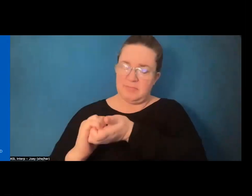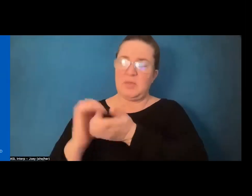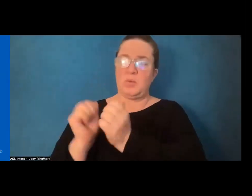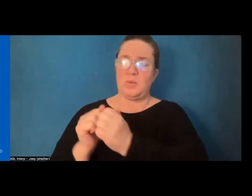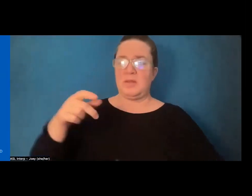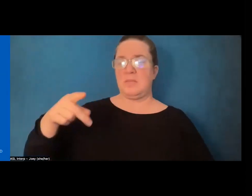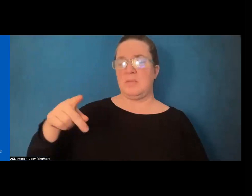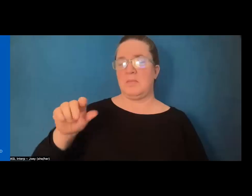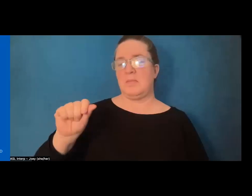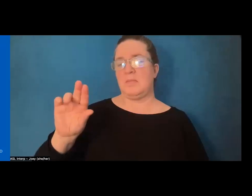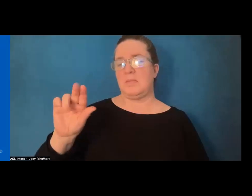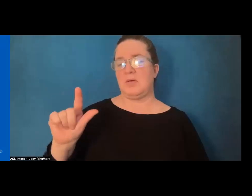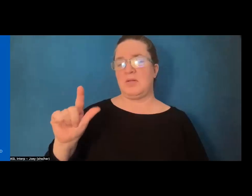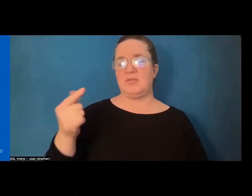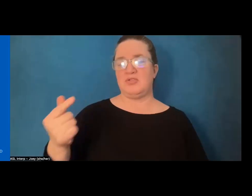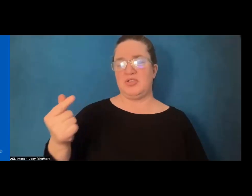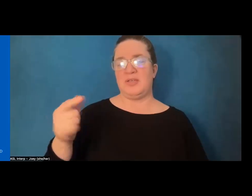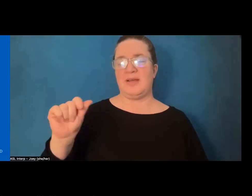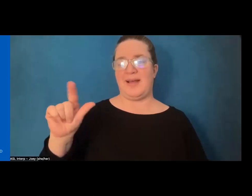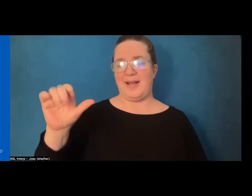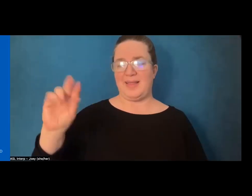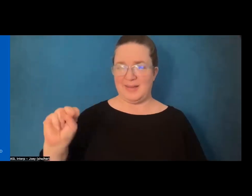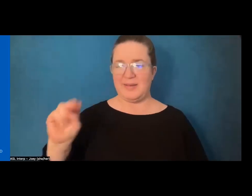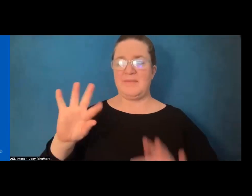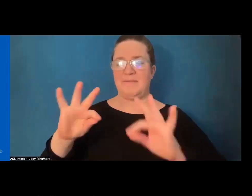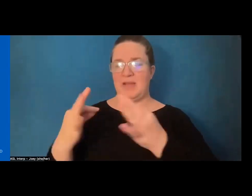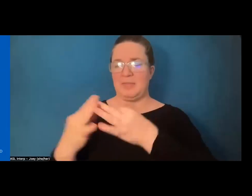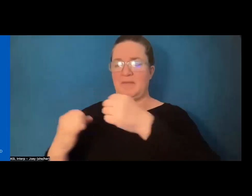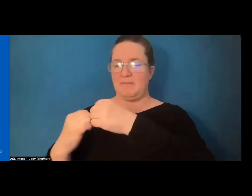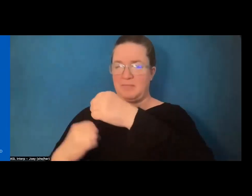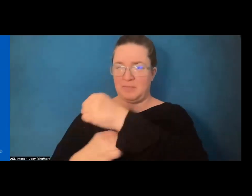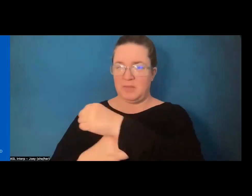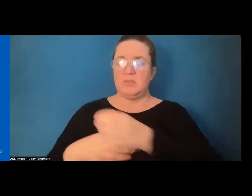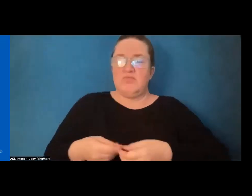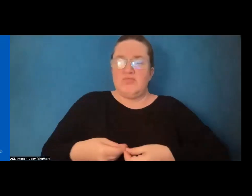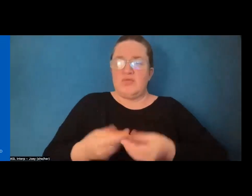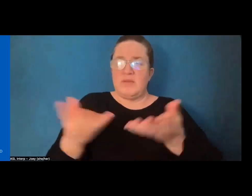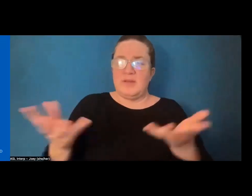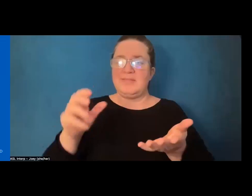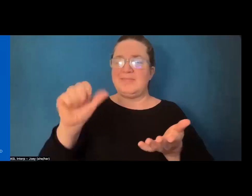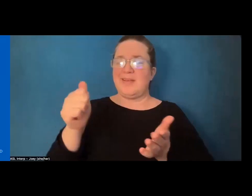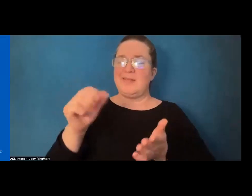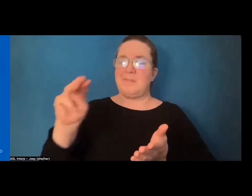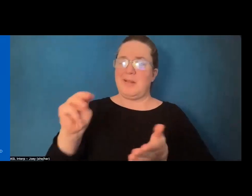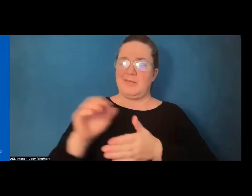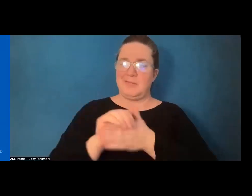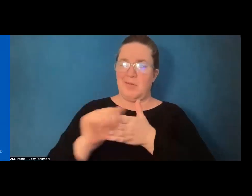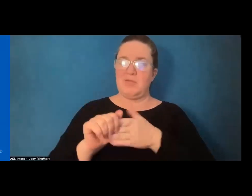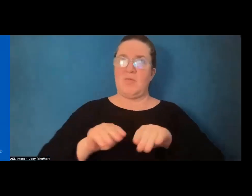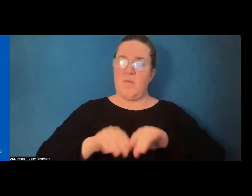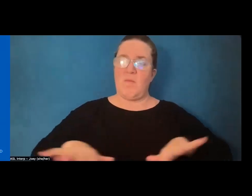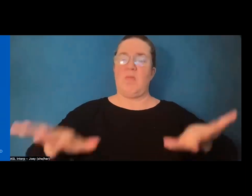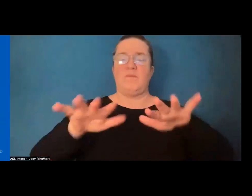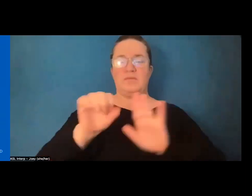order to distribute $10 million across the entire state of Washington to arts and cultural organizations.